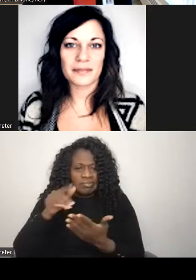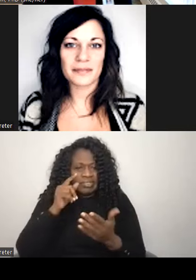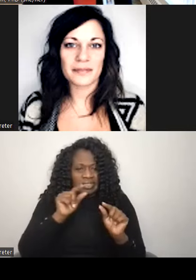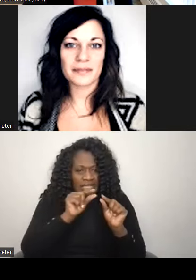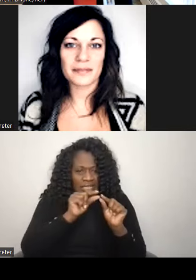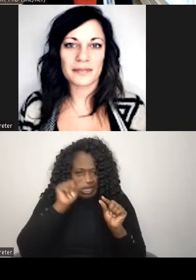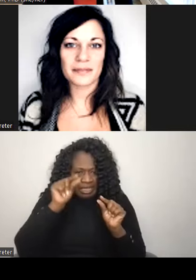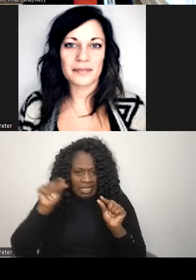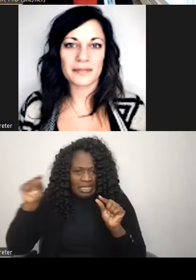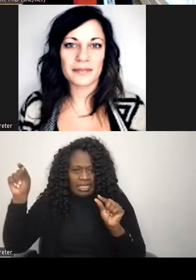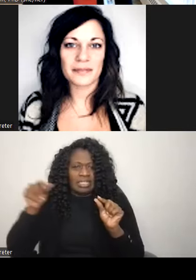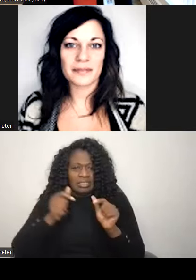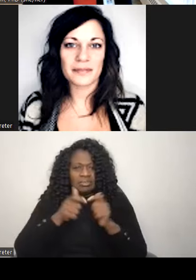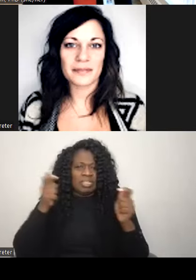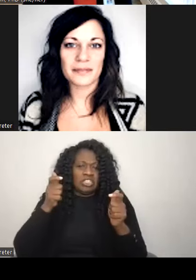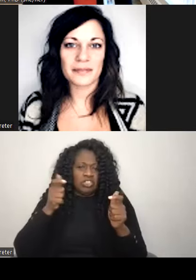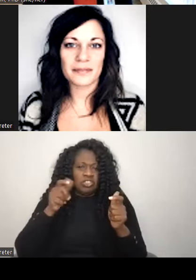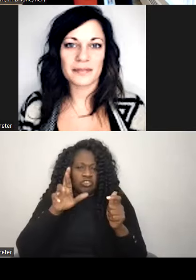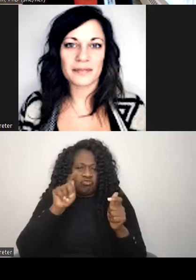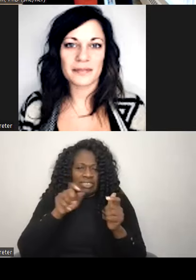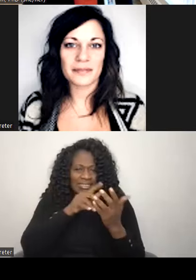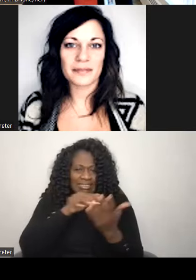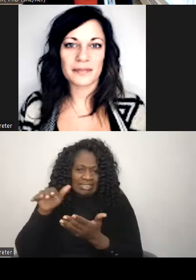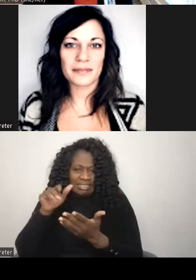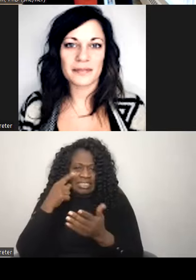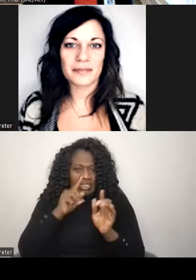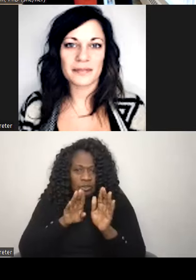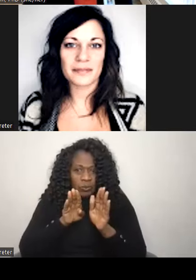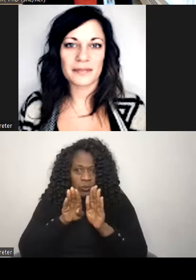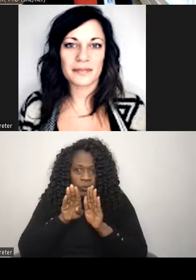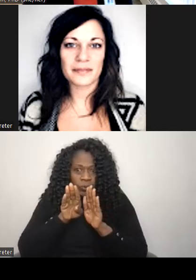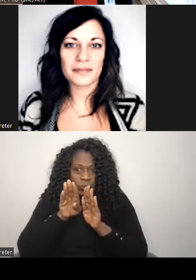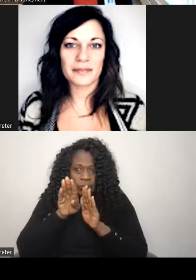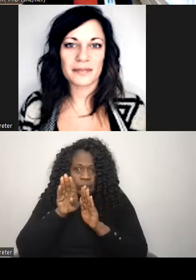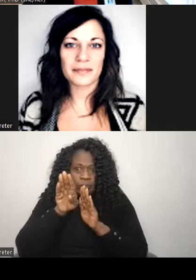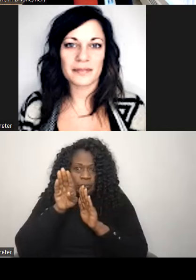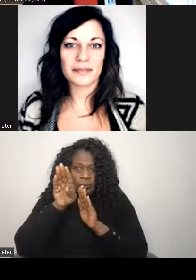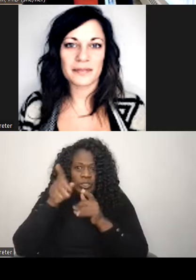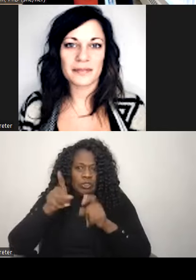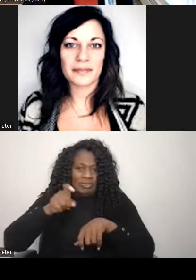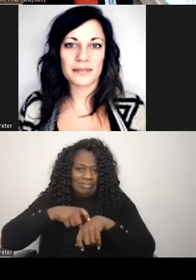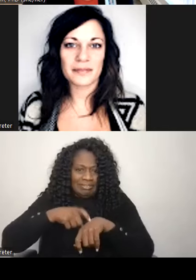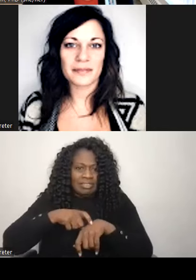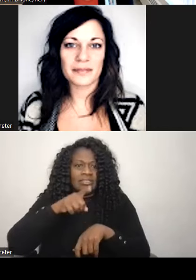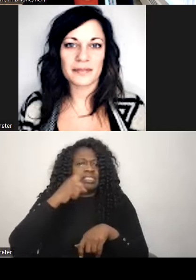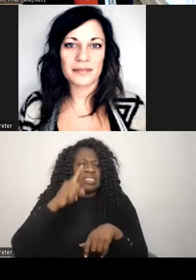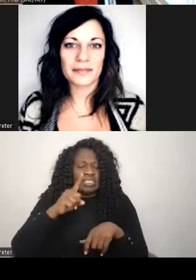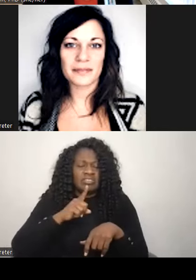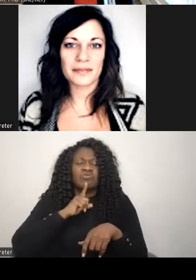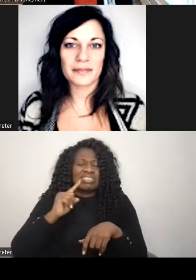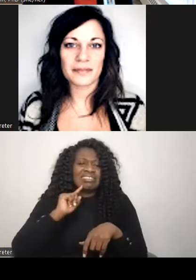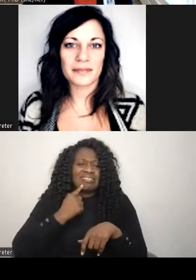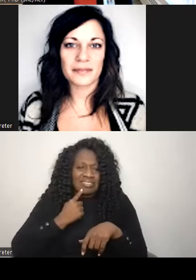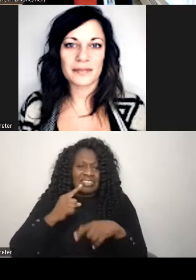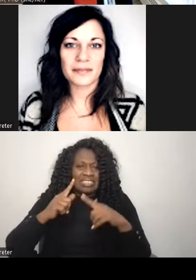major prevalence rate study. And for all of them, you can see this upward trend over time. But we also know that there are significant disparities